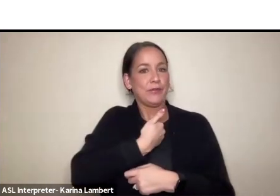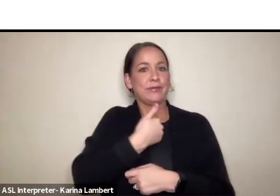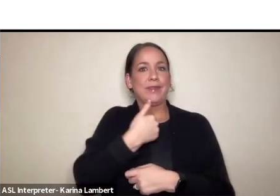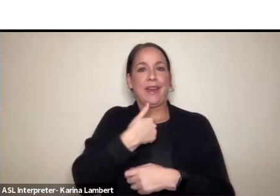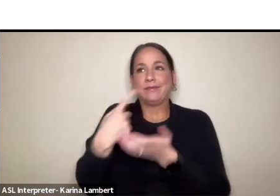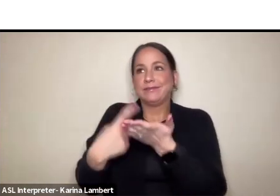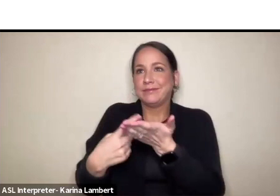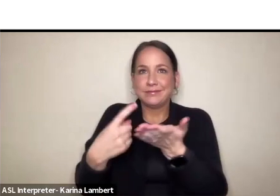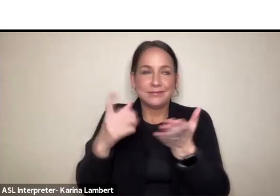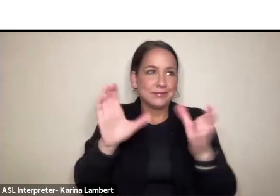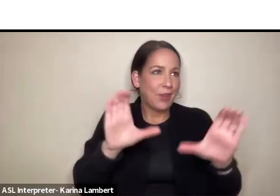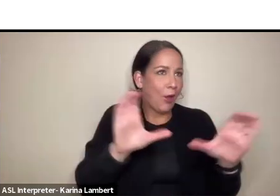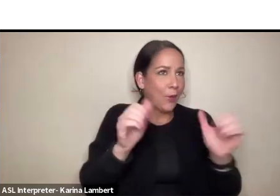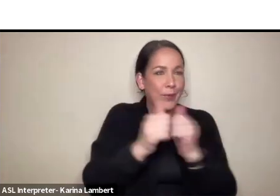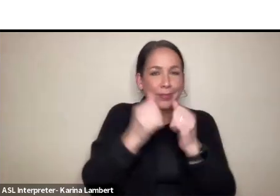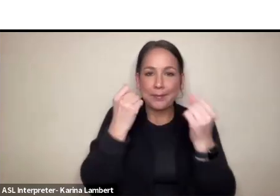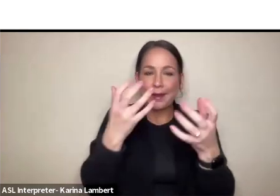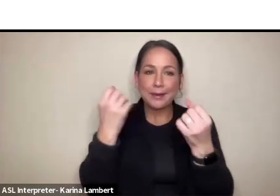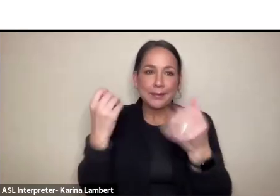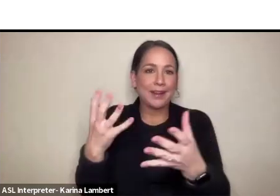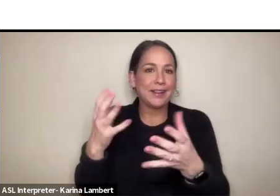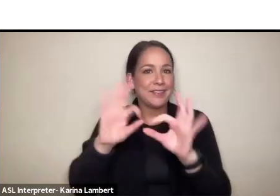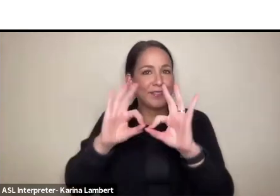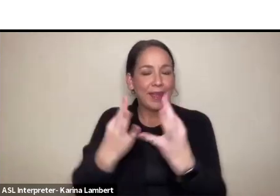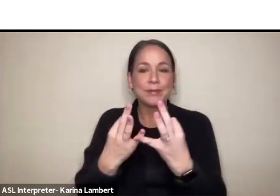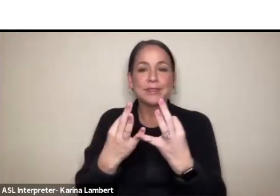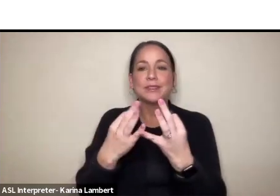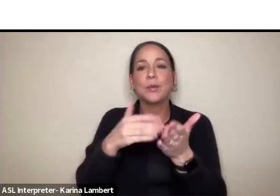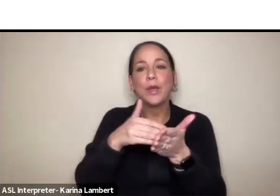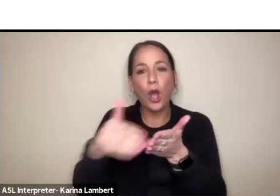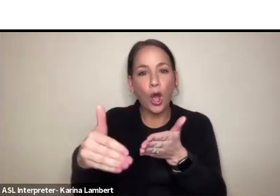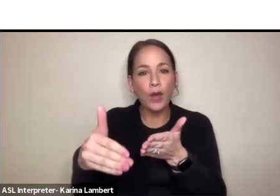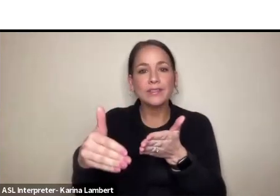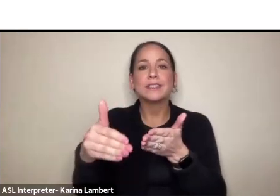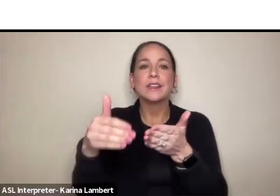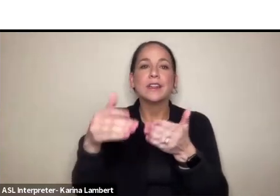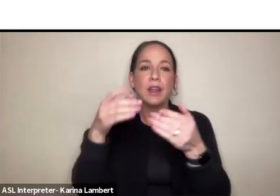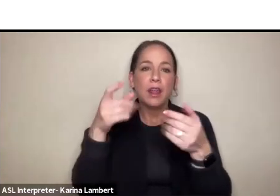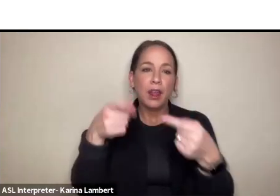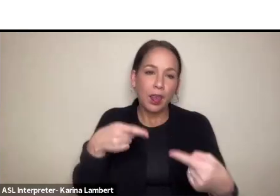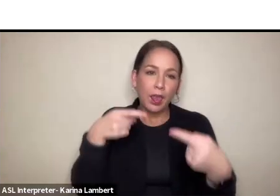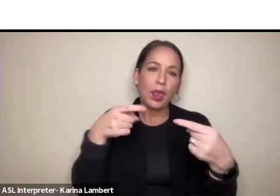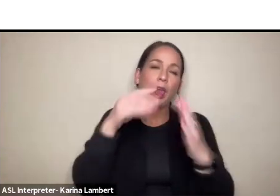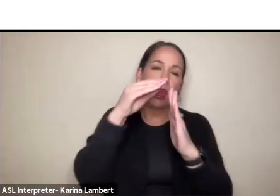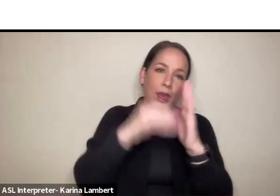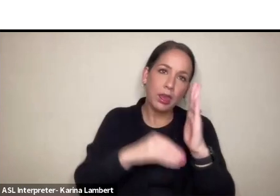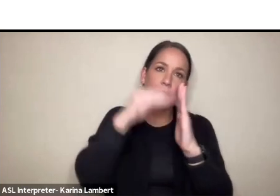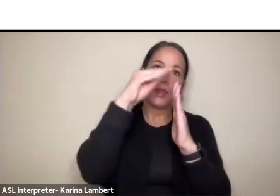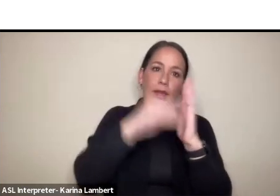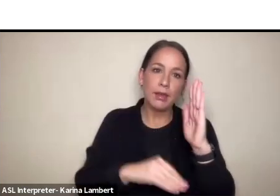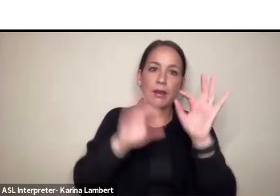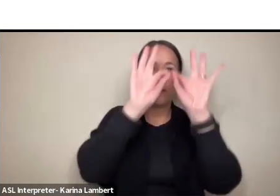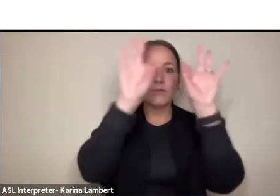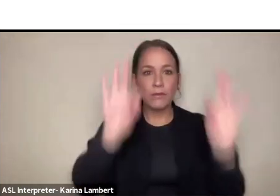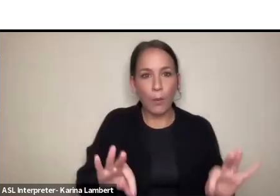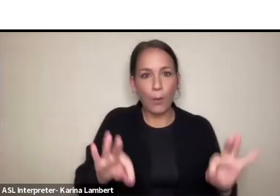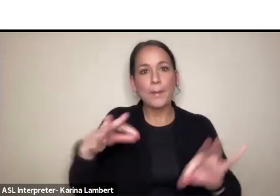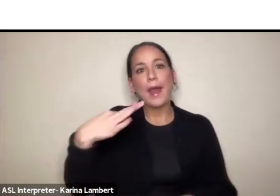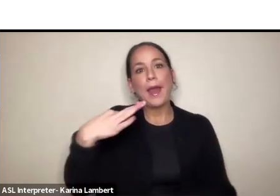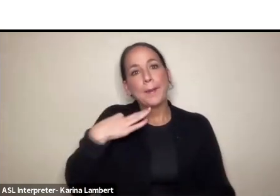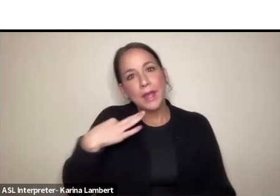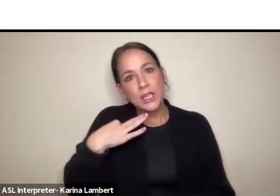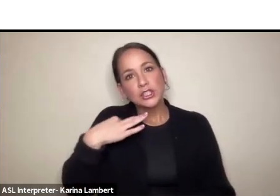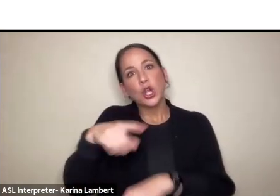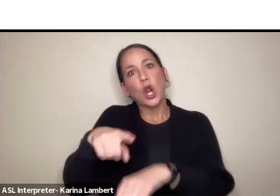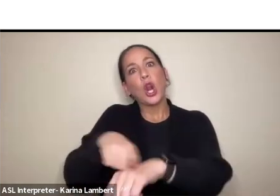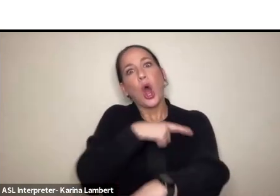many families, we often find ourselves having to spend a lot of time filling out a lot of forms and applications. They're very